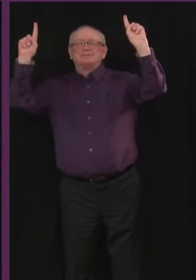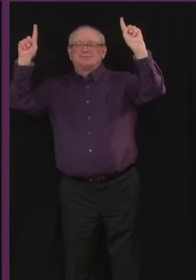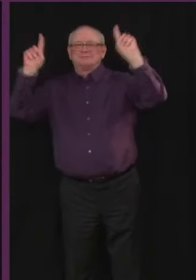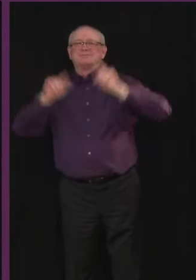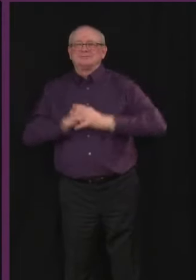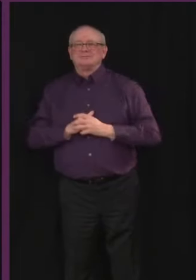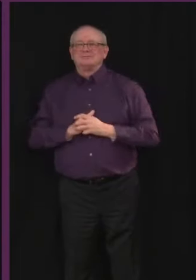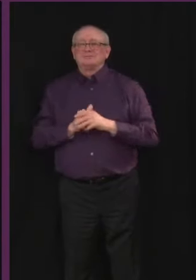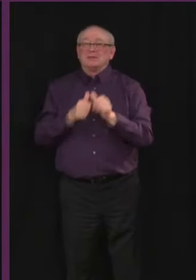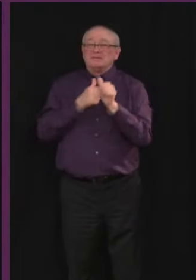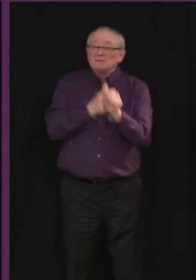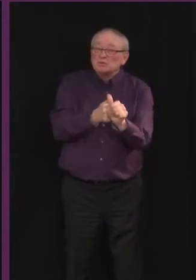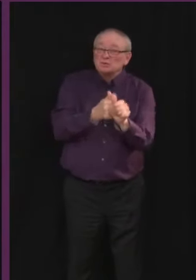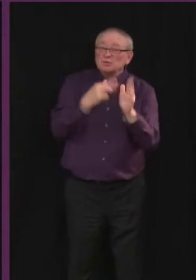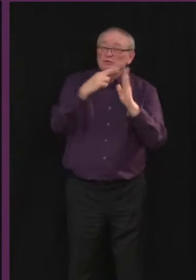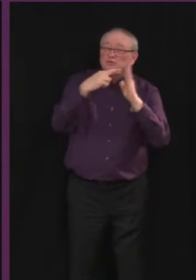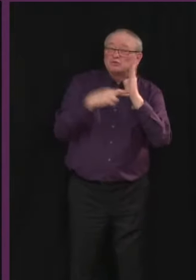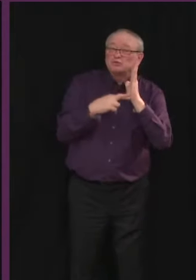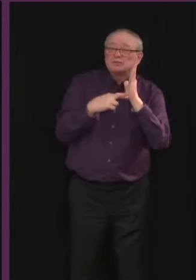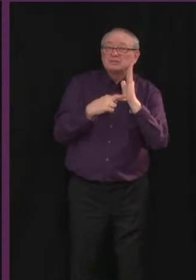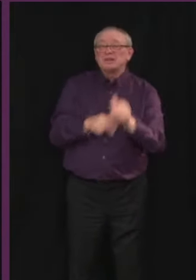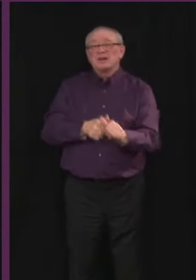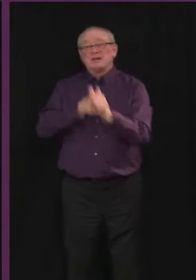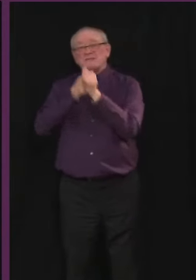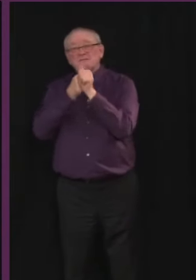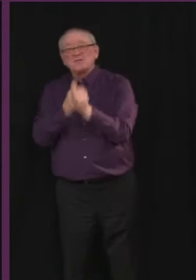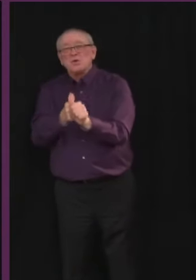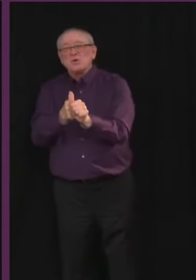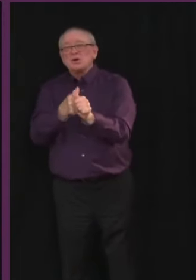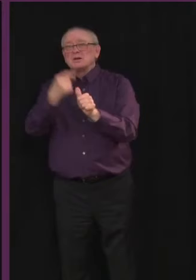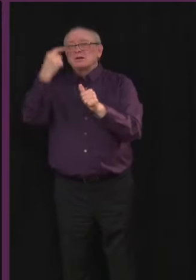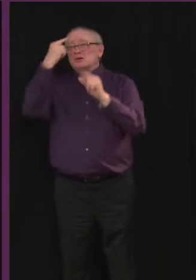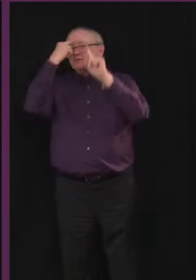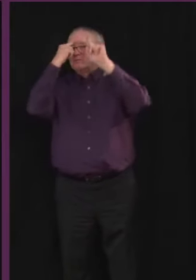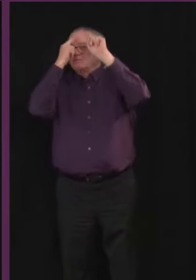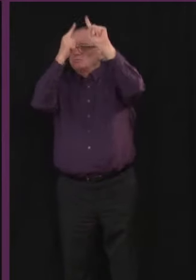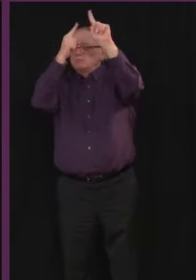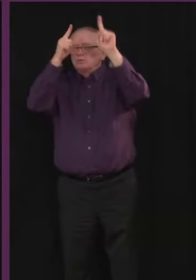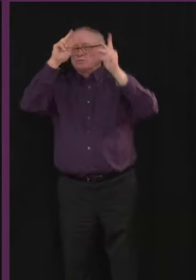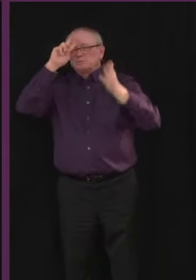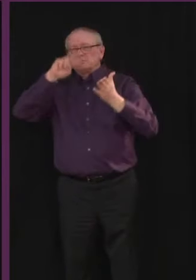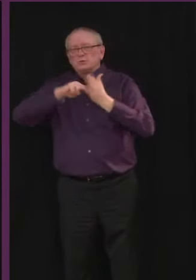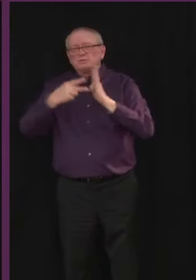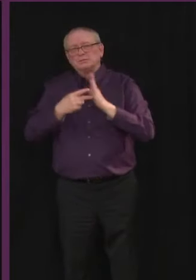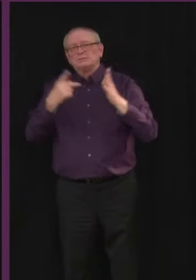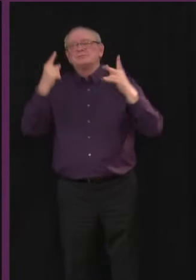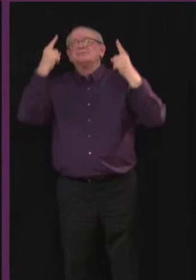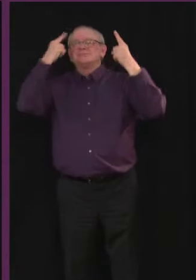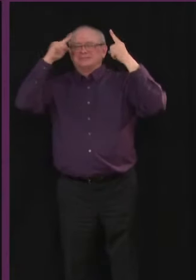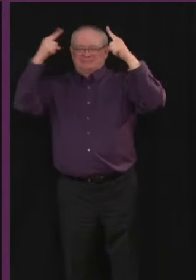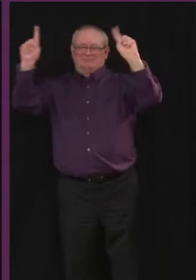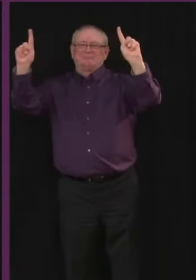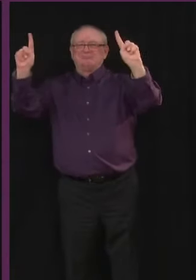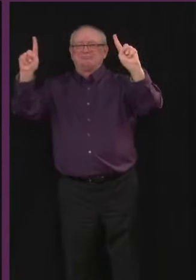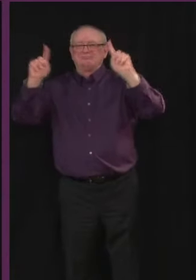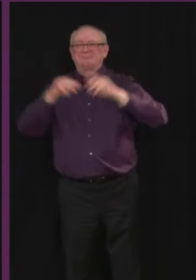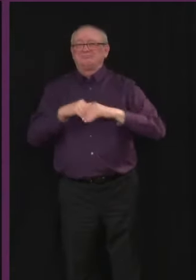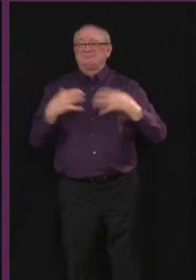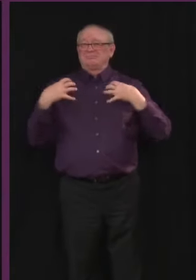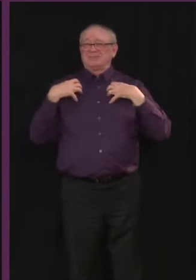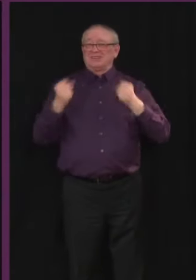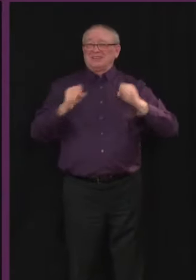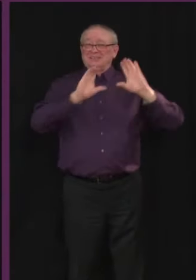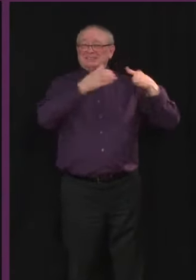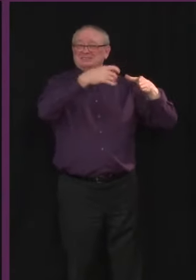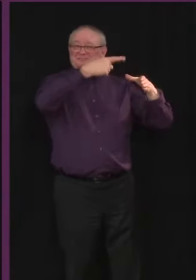in place, but also the spirit of them. With pressure easing on the health system and more vaccines arriving each day,